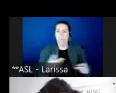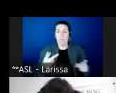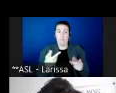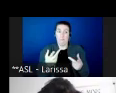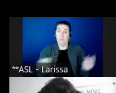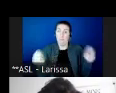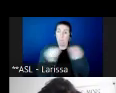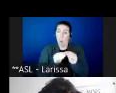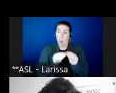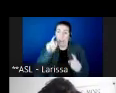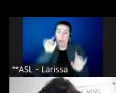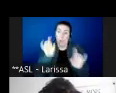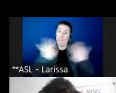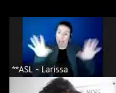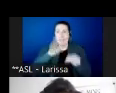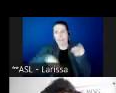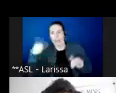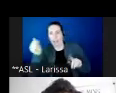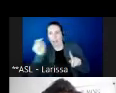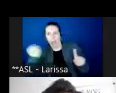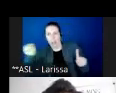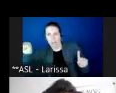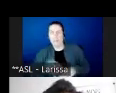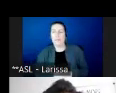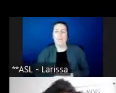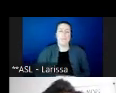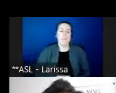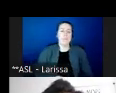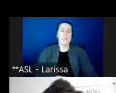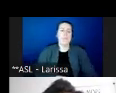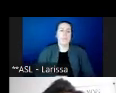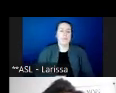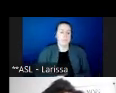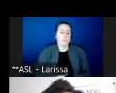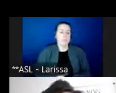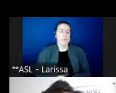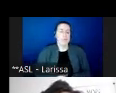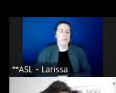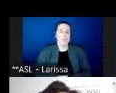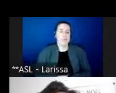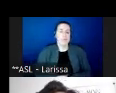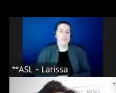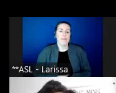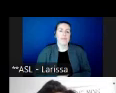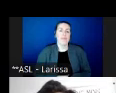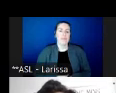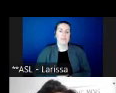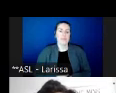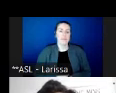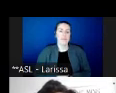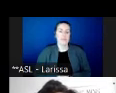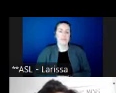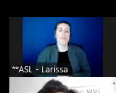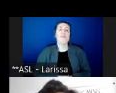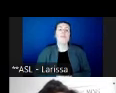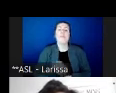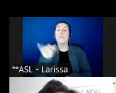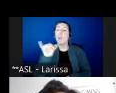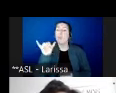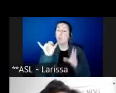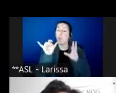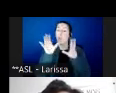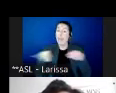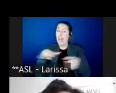violence. There is also a geographic dimension to